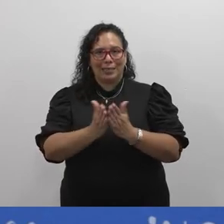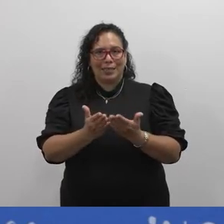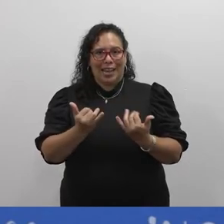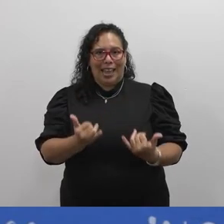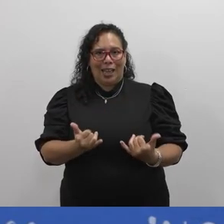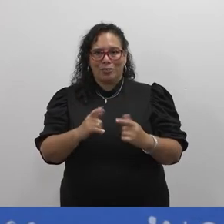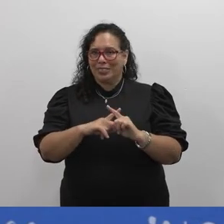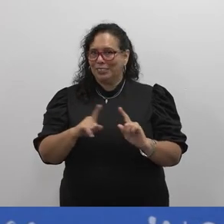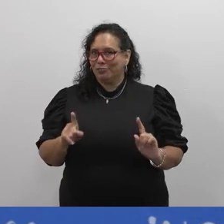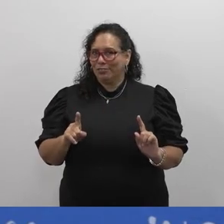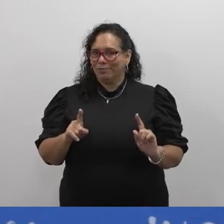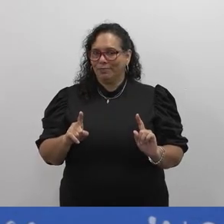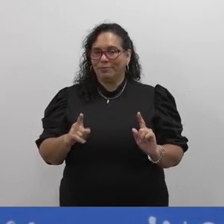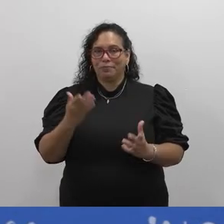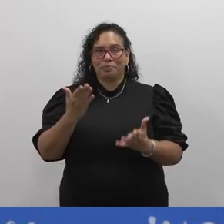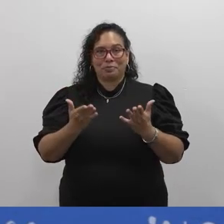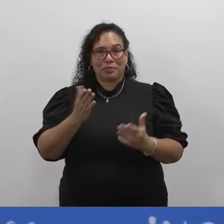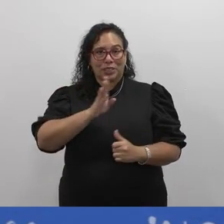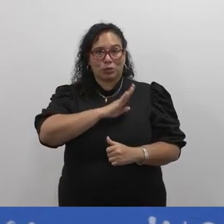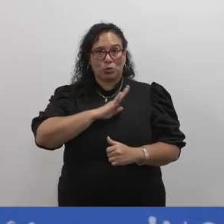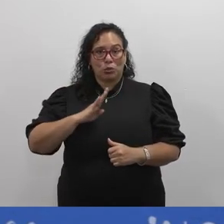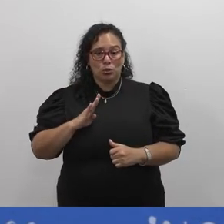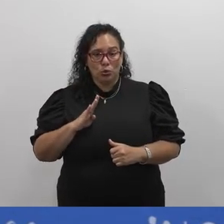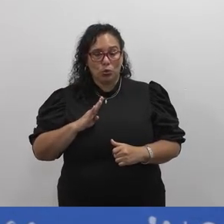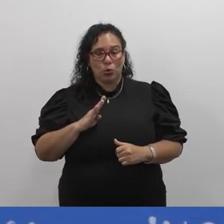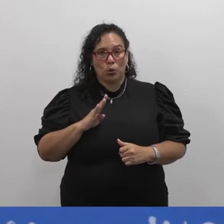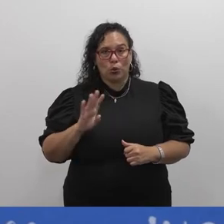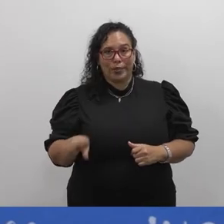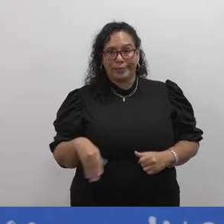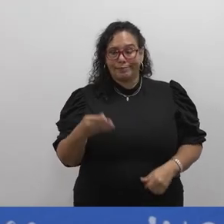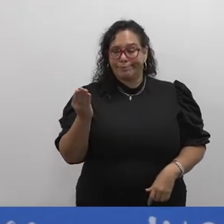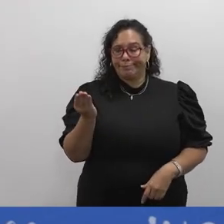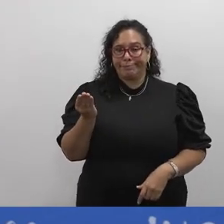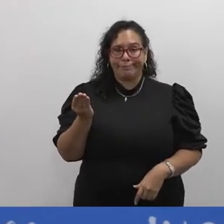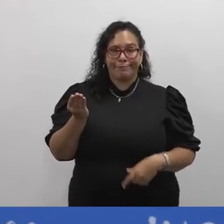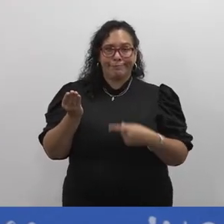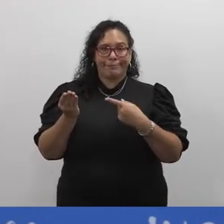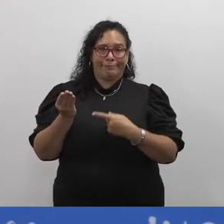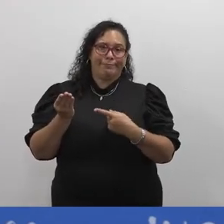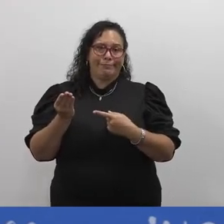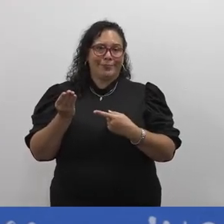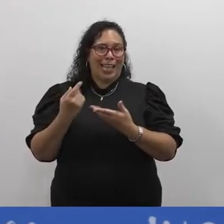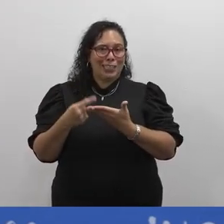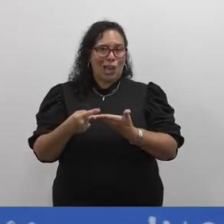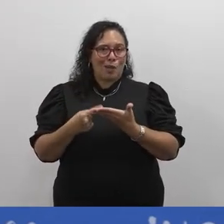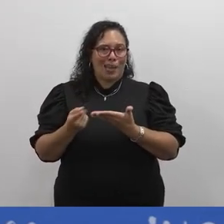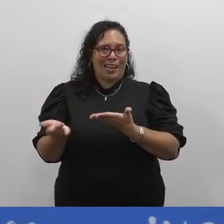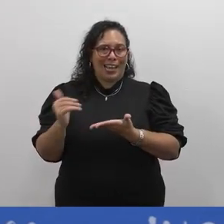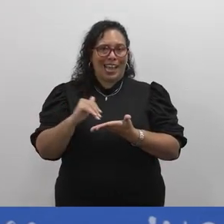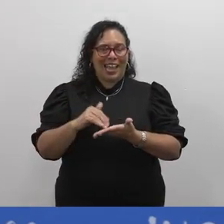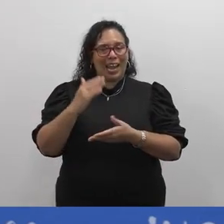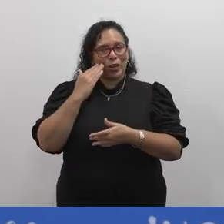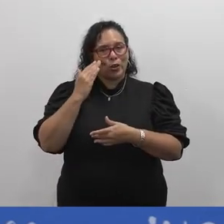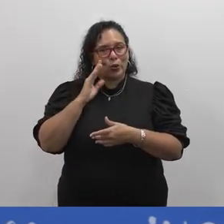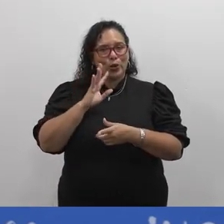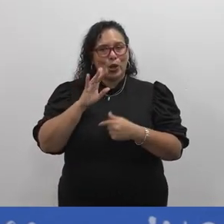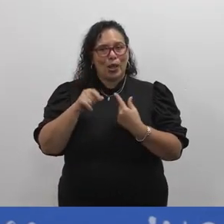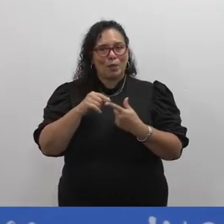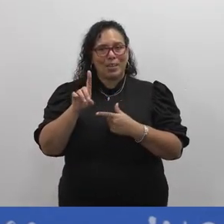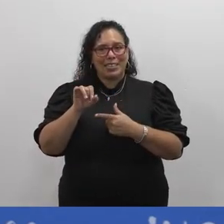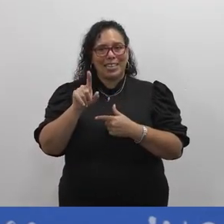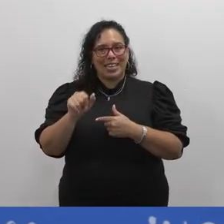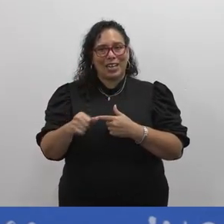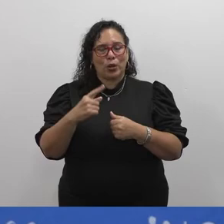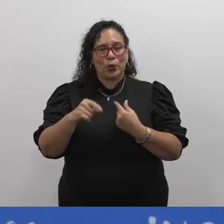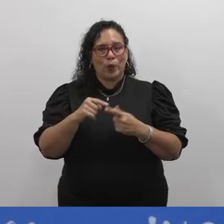And so perhaps as a board, we pull that back out and we talk about it, because I know you're talking about data, and I was just reading when we get our